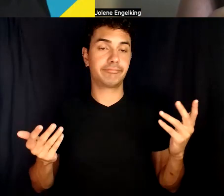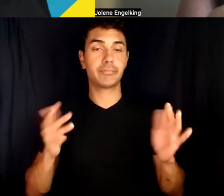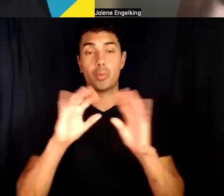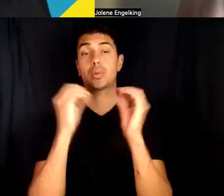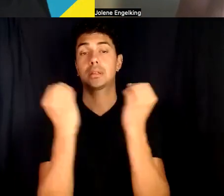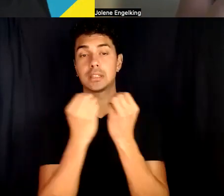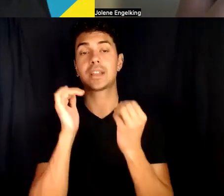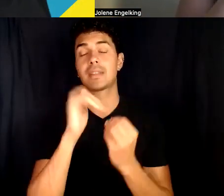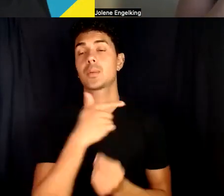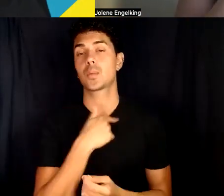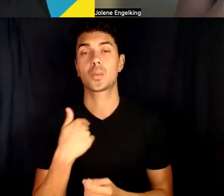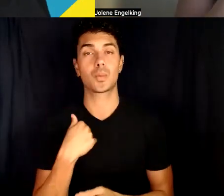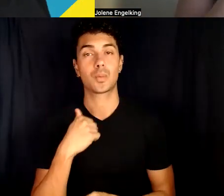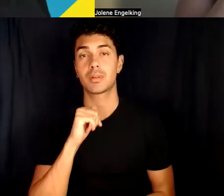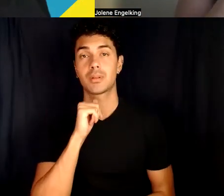that were non-Native.